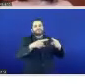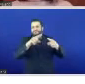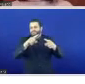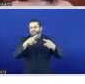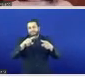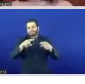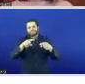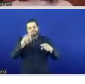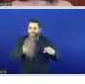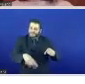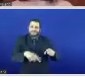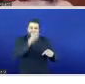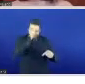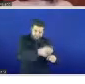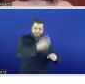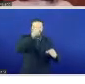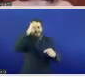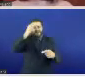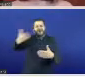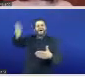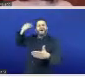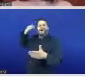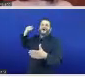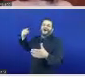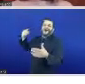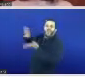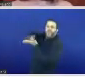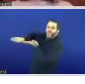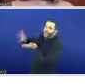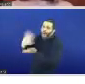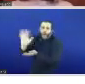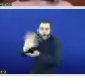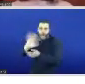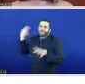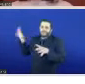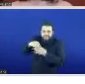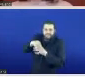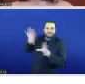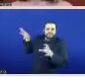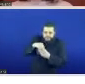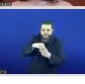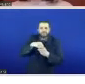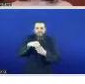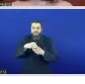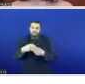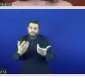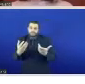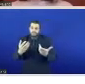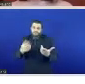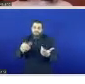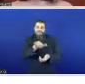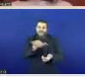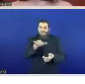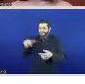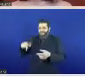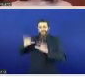life of our planet. So it's essential that political will is there, but it is also followed by